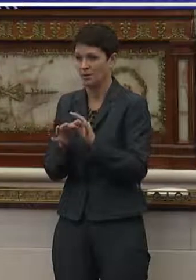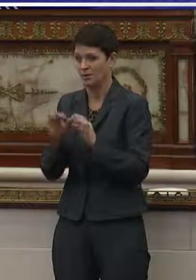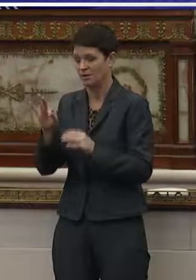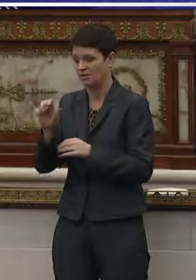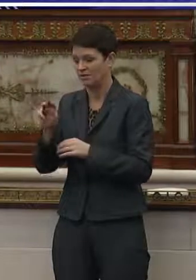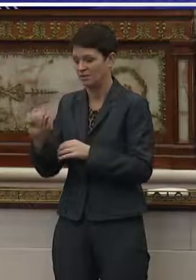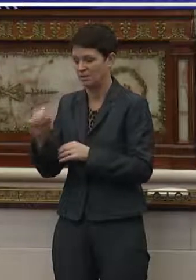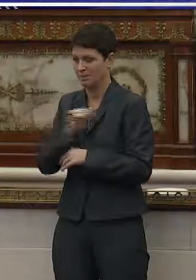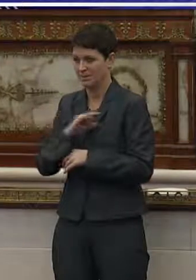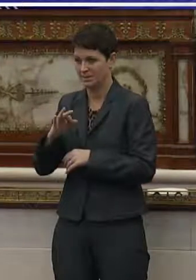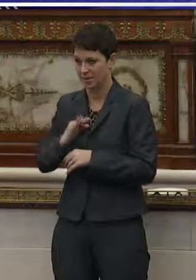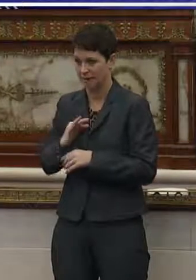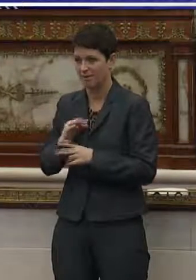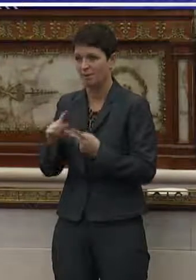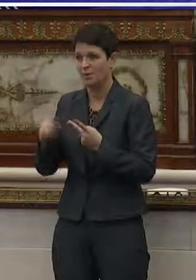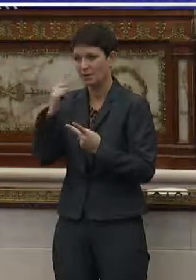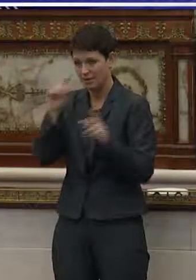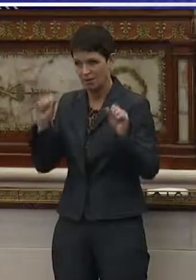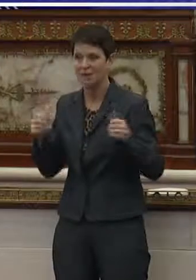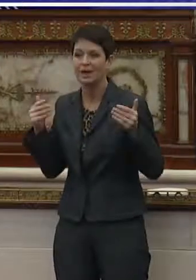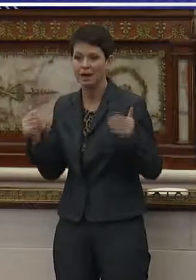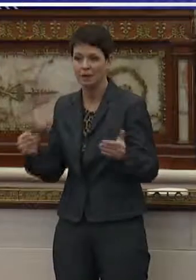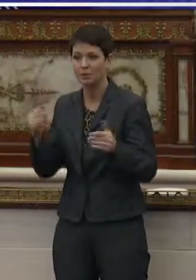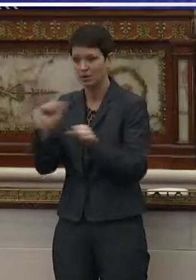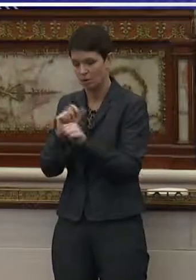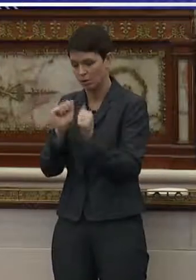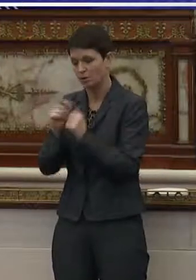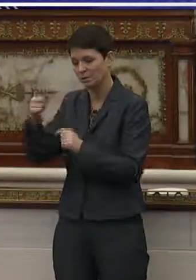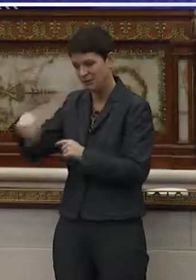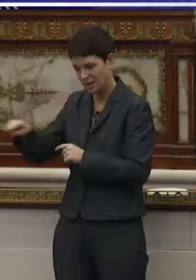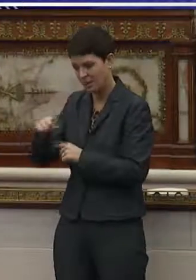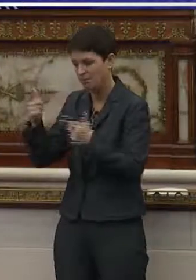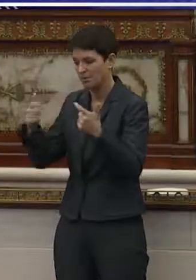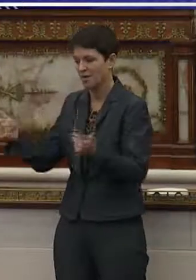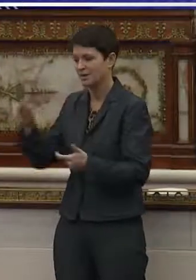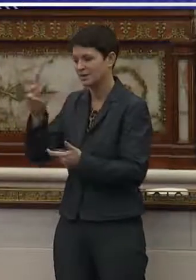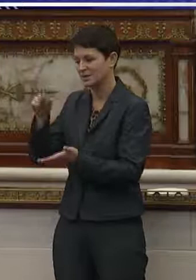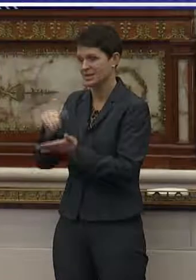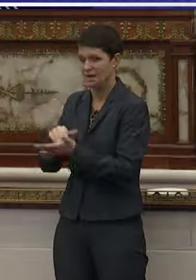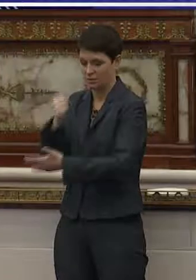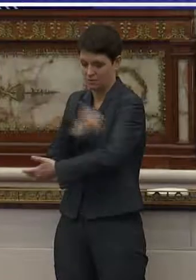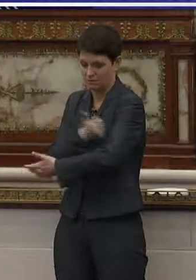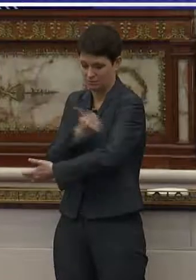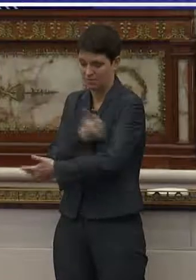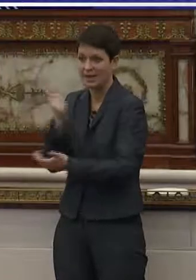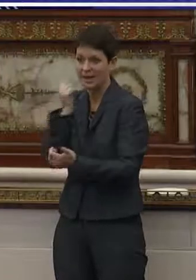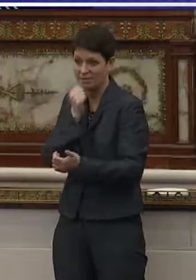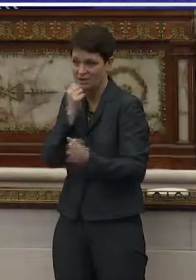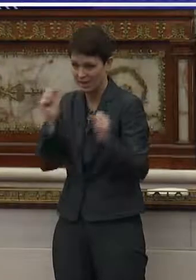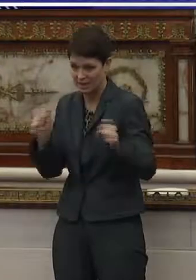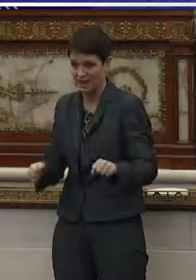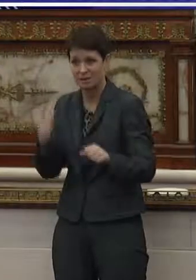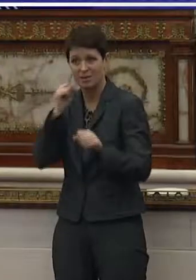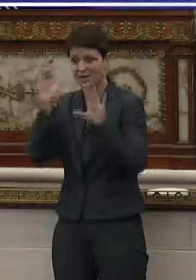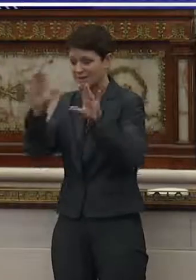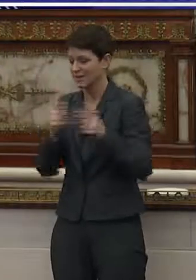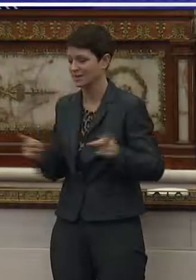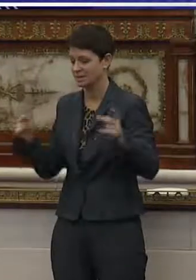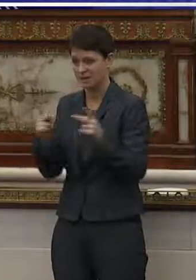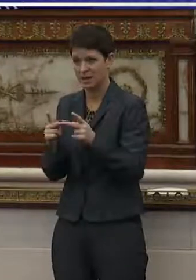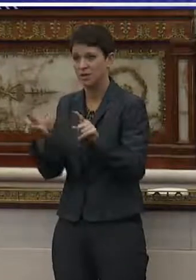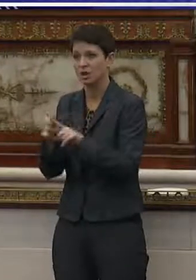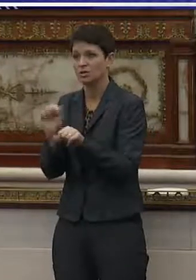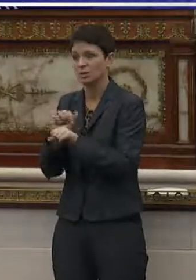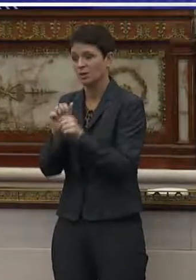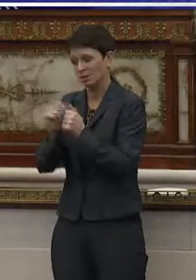and FEMA support, we think we could do this. We think we could work with them and be able to get this 6,000 input a day. And we think it's an excellent site. We're also